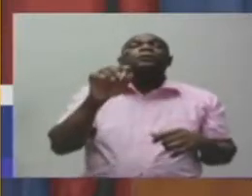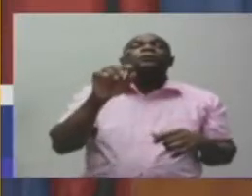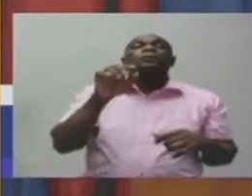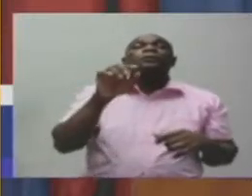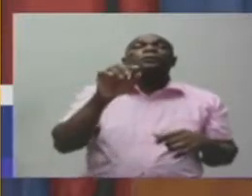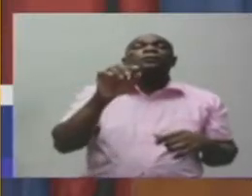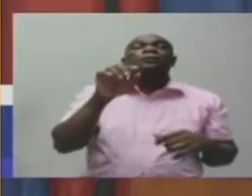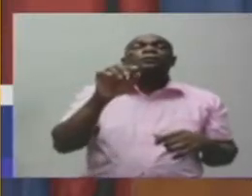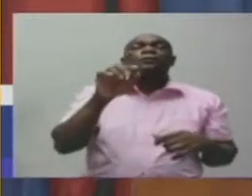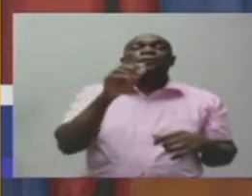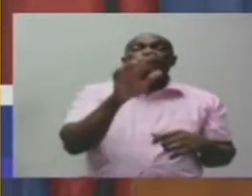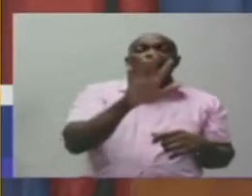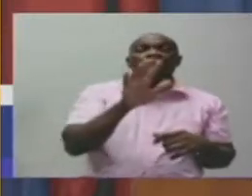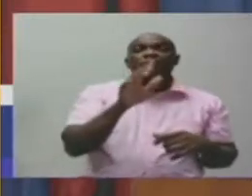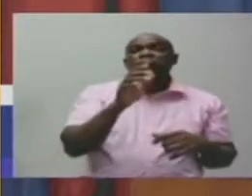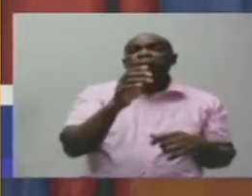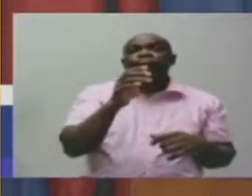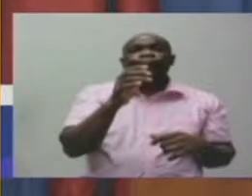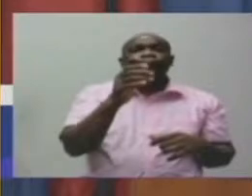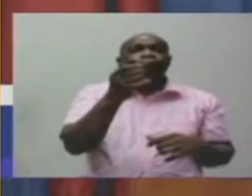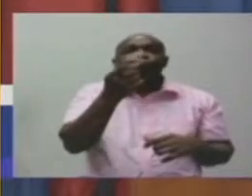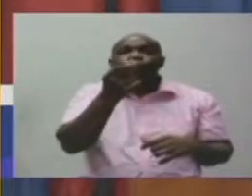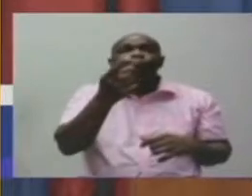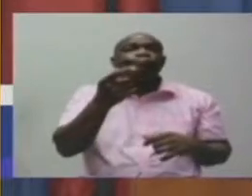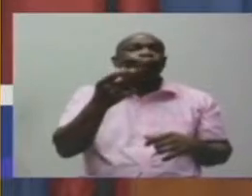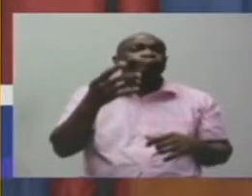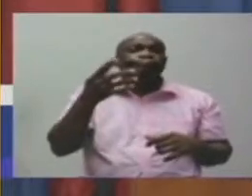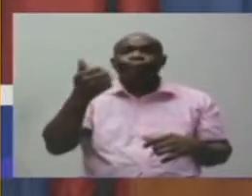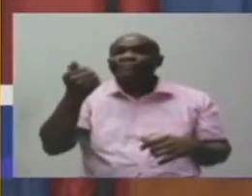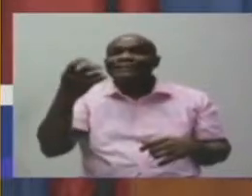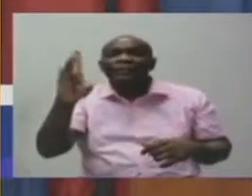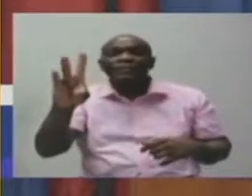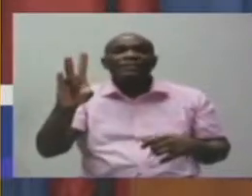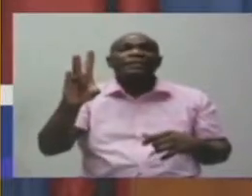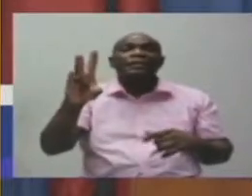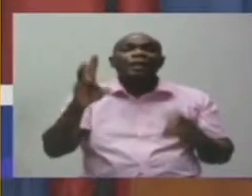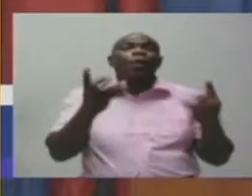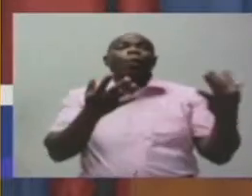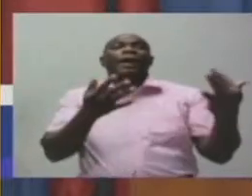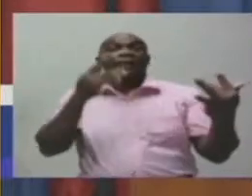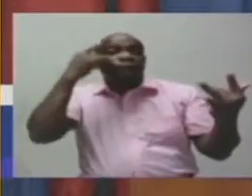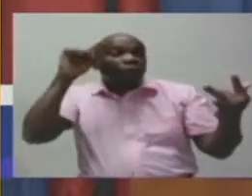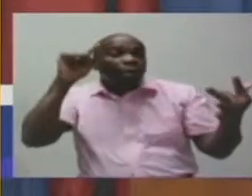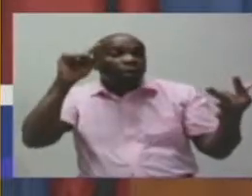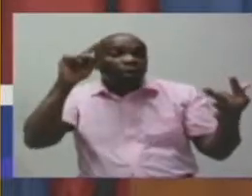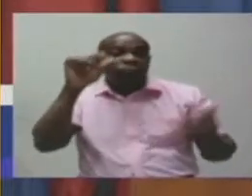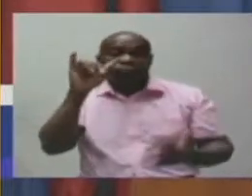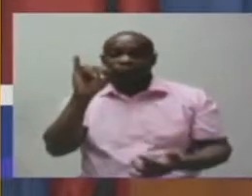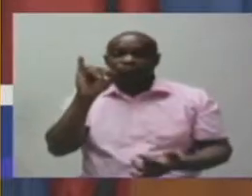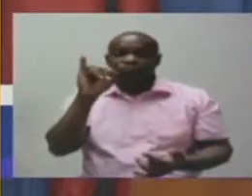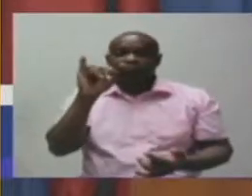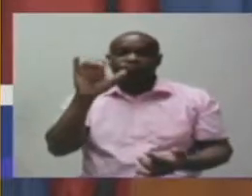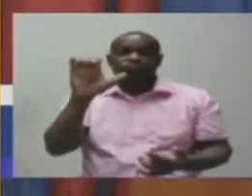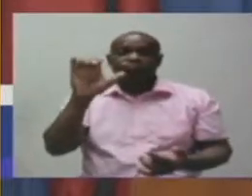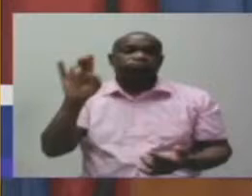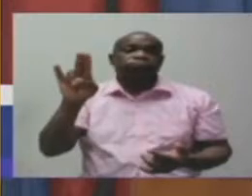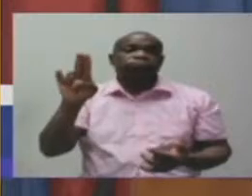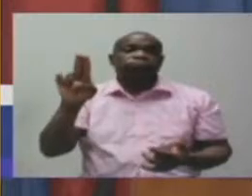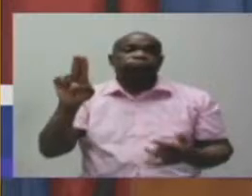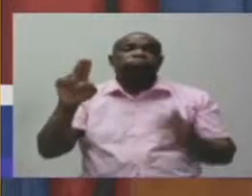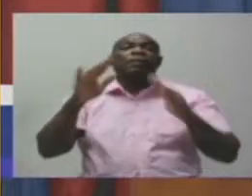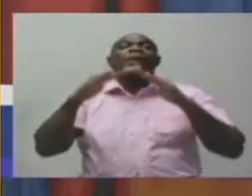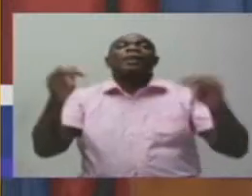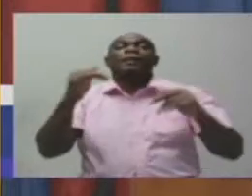17, are awaiting ICU level care. And again, the statistic shows and